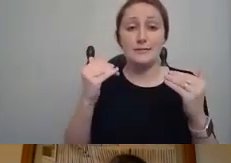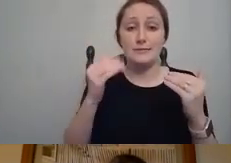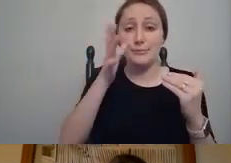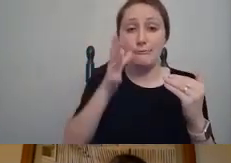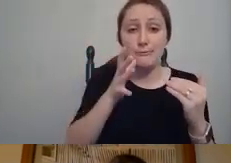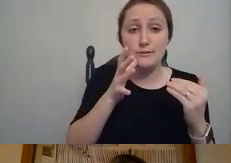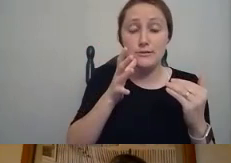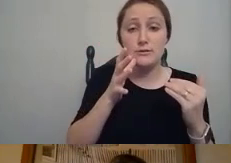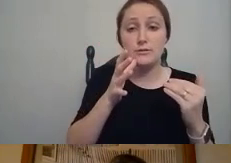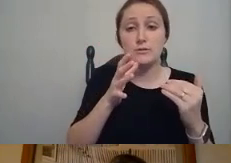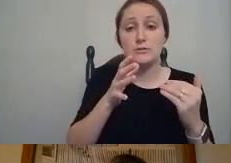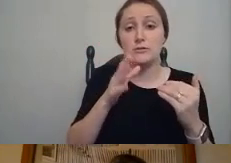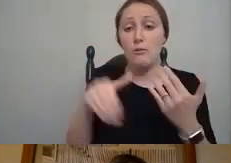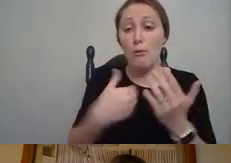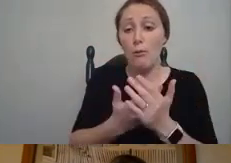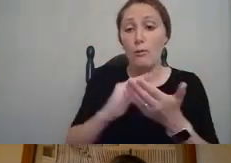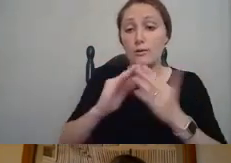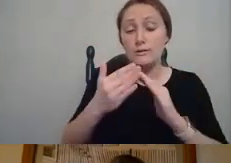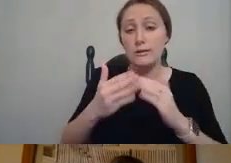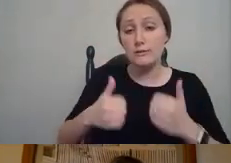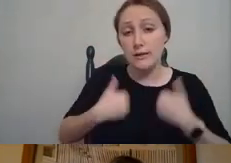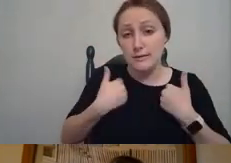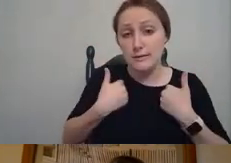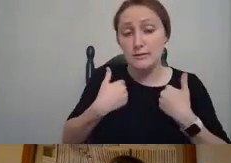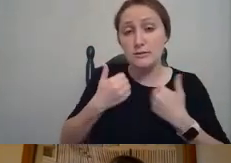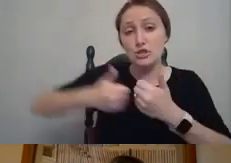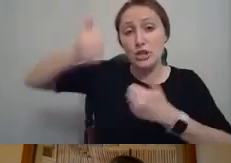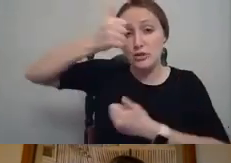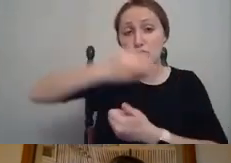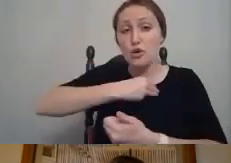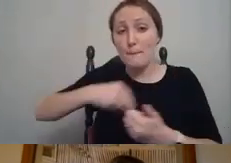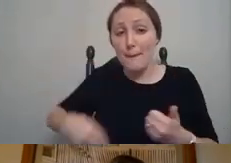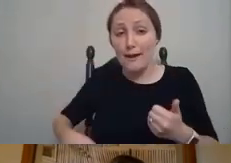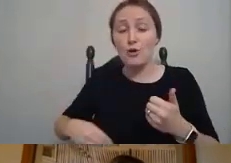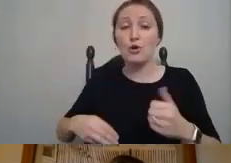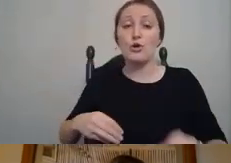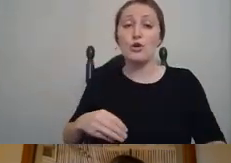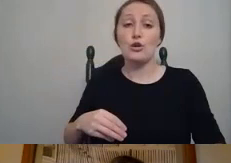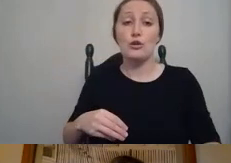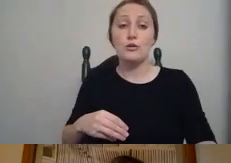parents, all the city residents, from the chancellor to the mayor, to